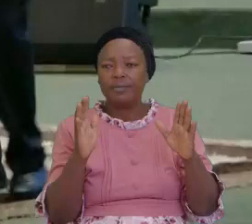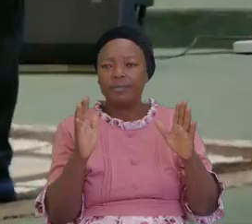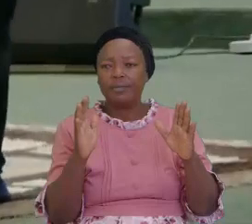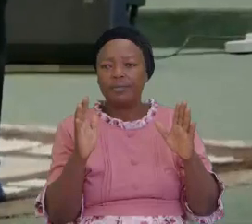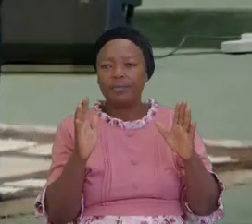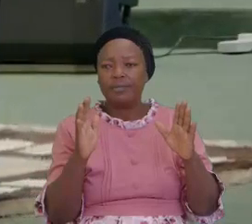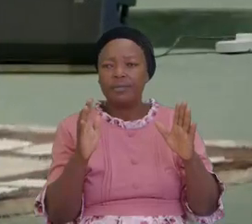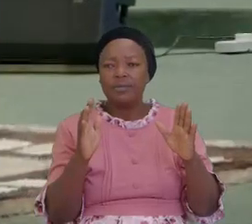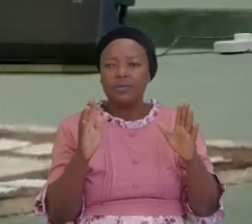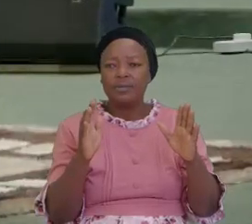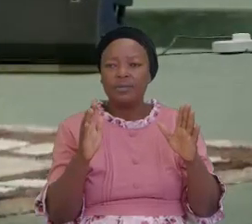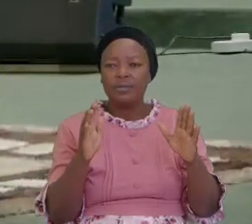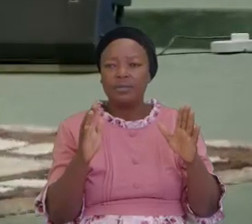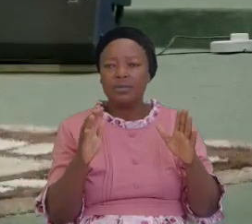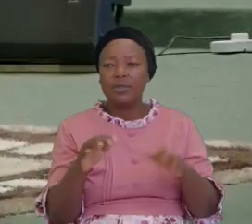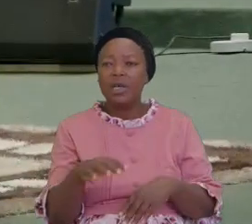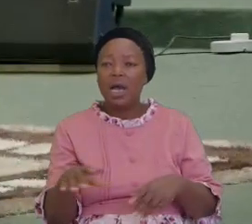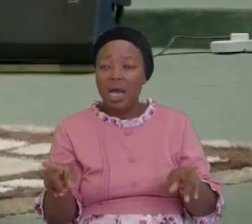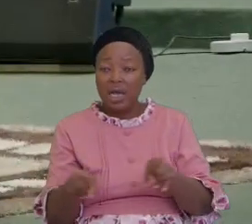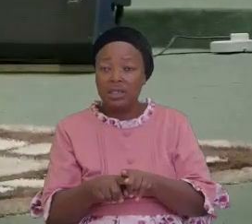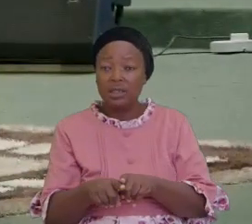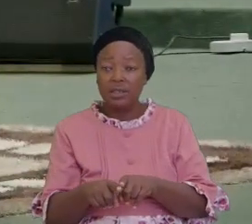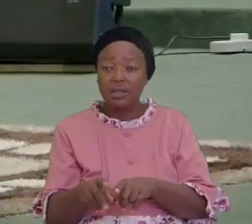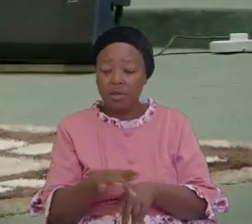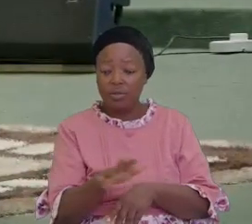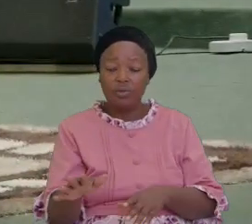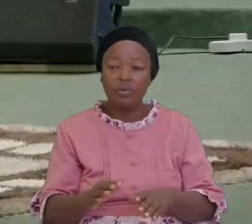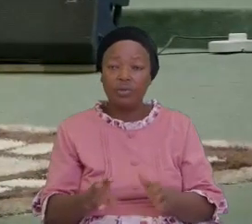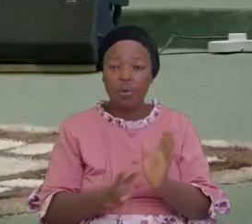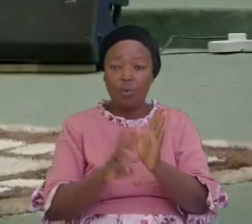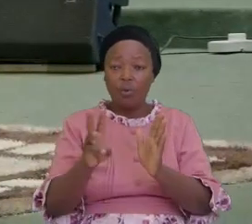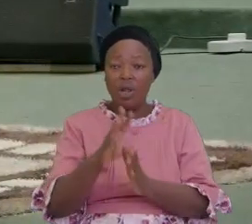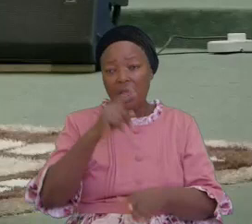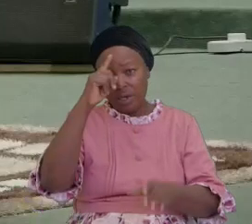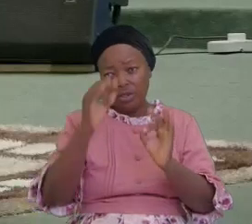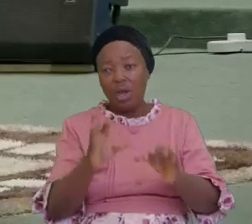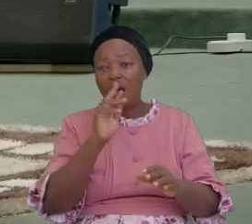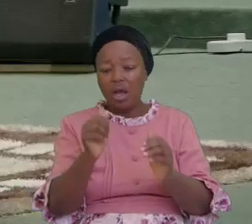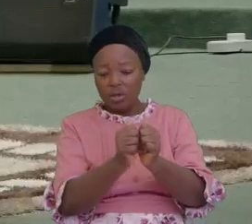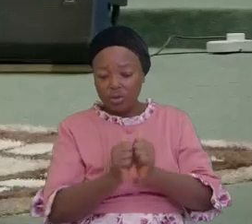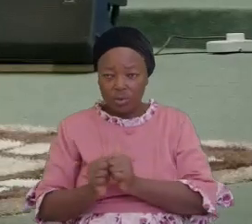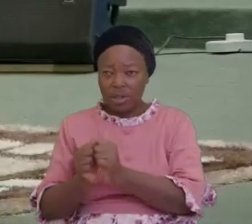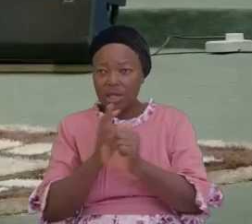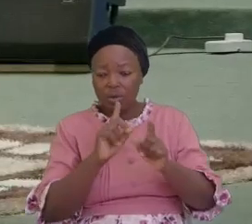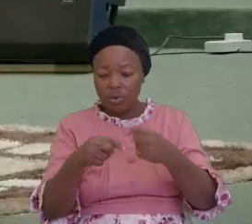It's that those wills are together and the wills are going the same